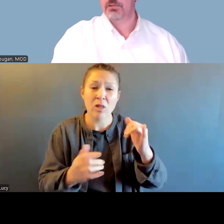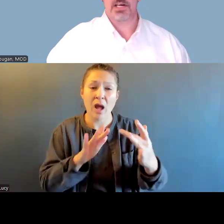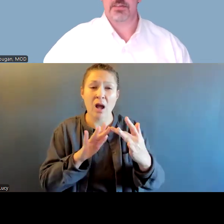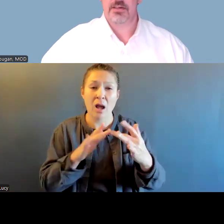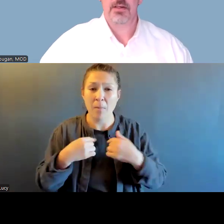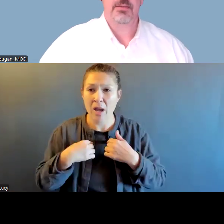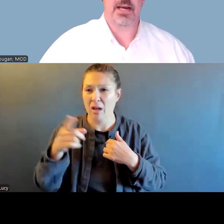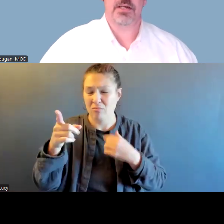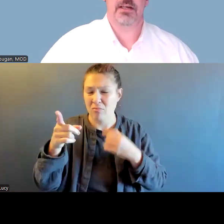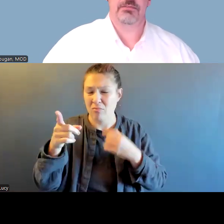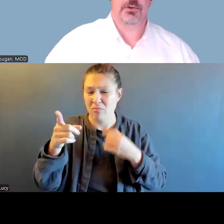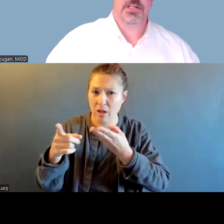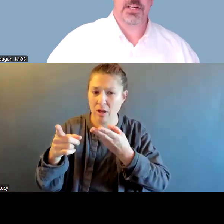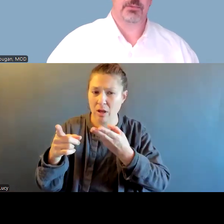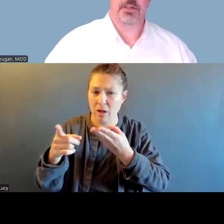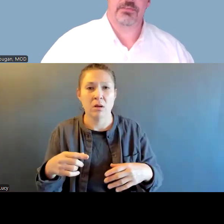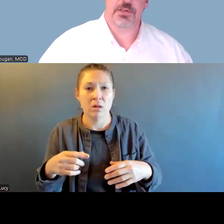deck, so reach out to